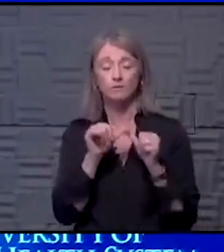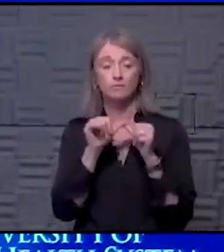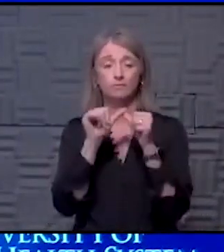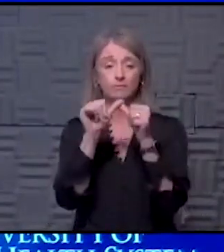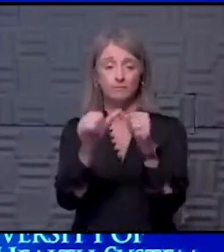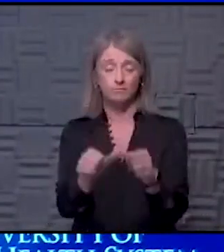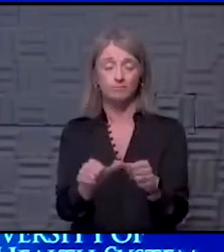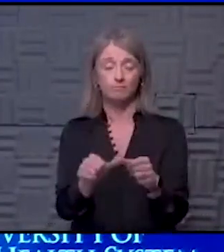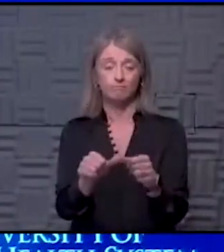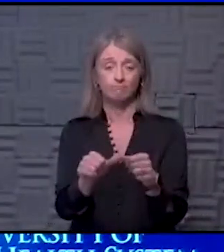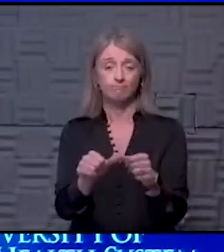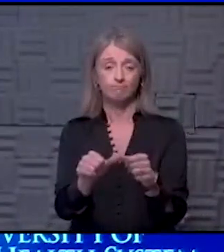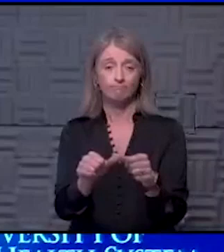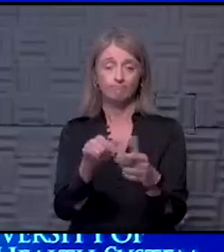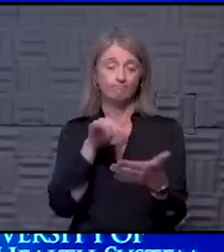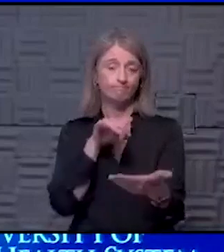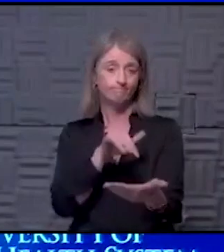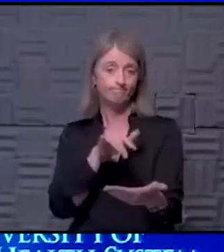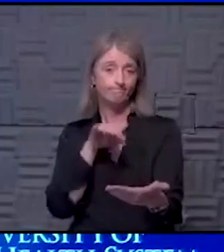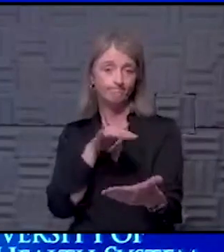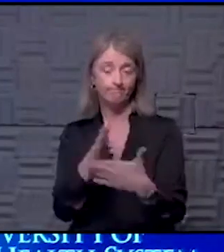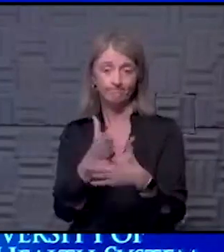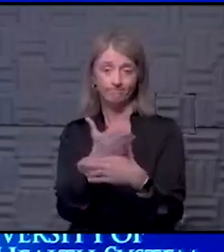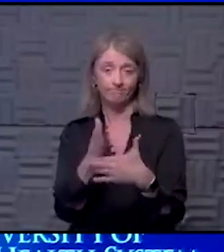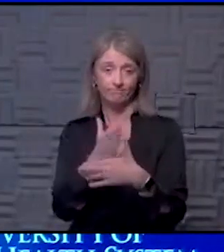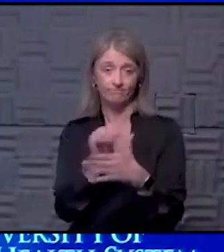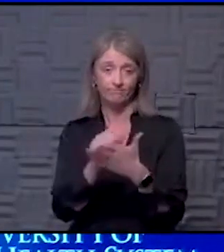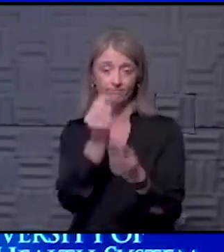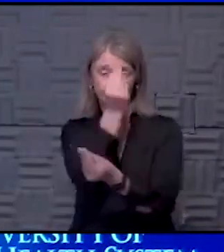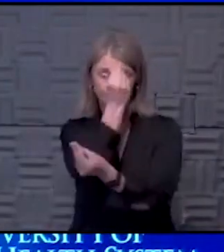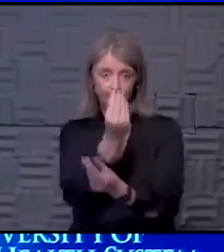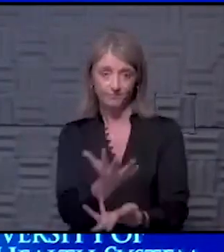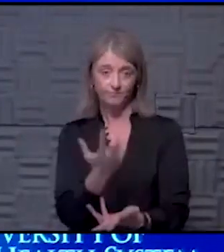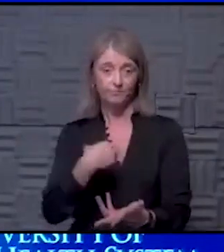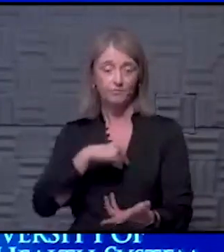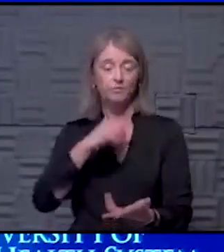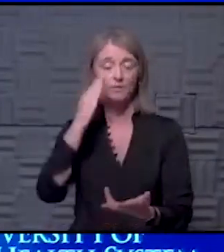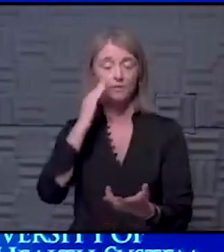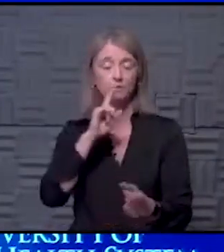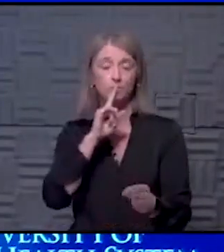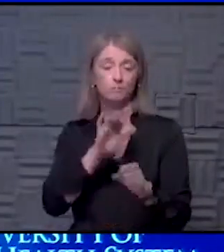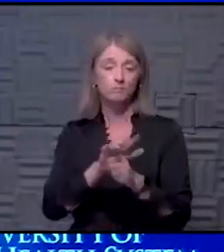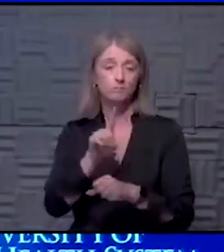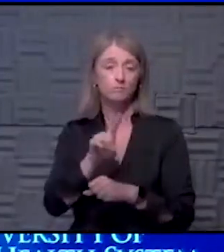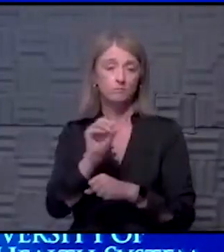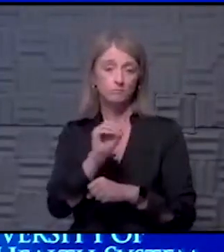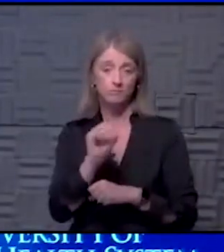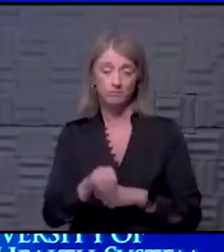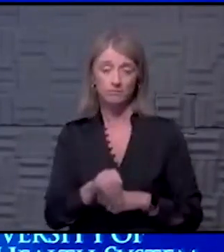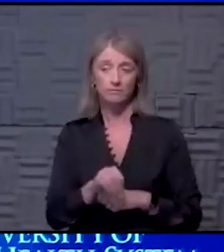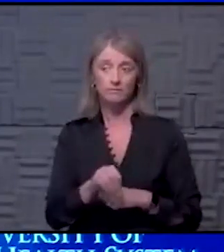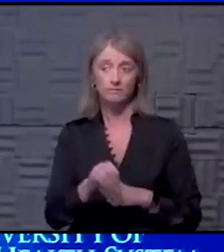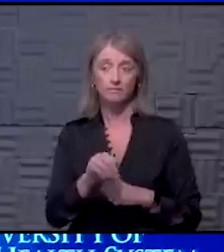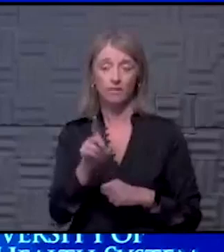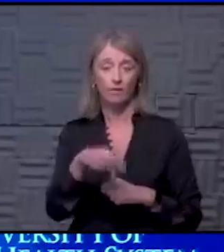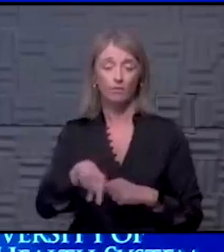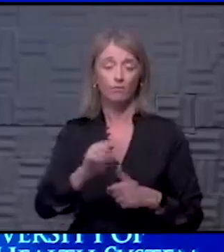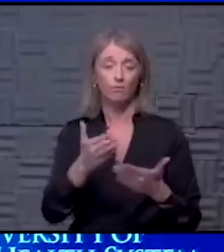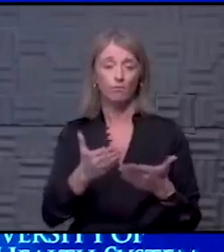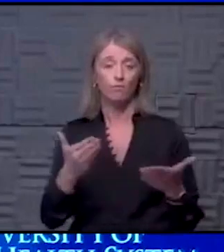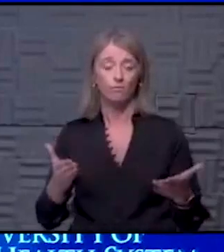to study and share that information. But we know with absolute certainty that even those